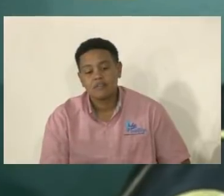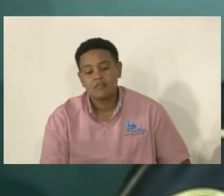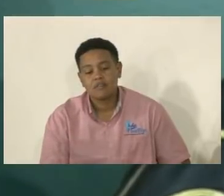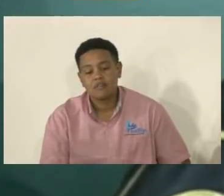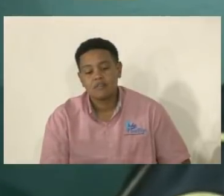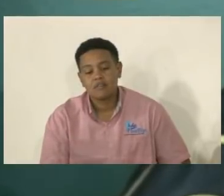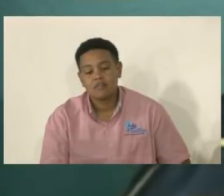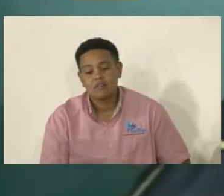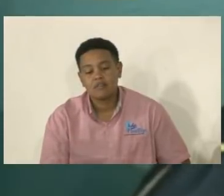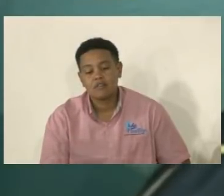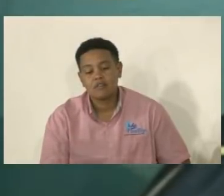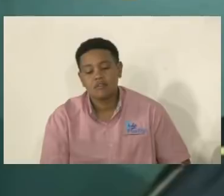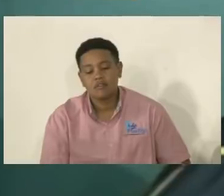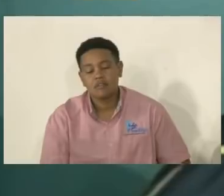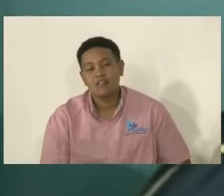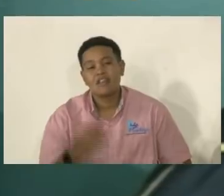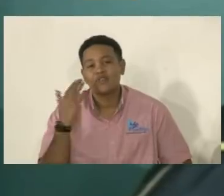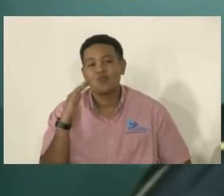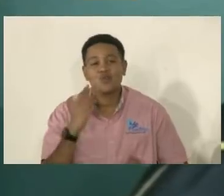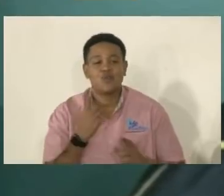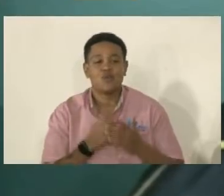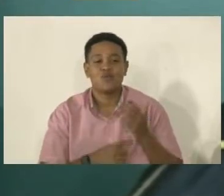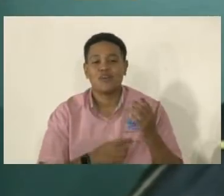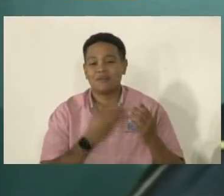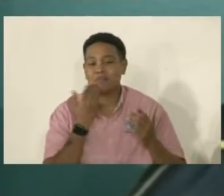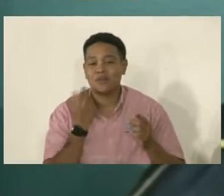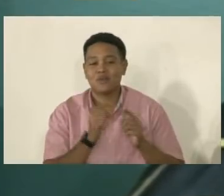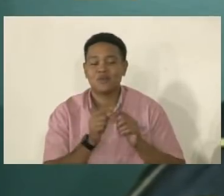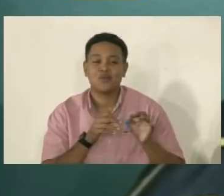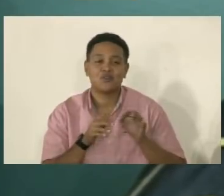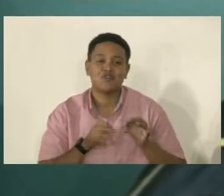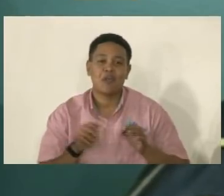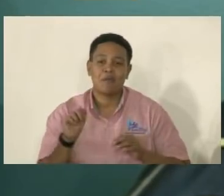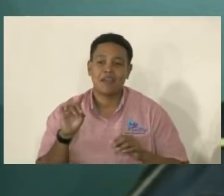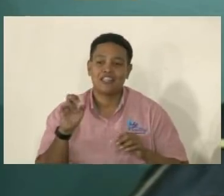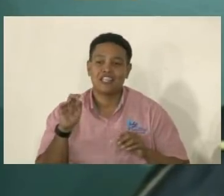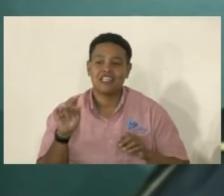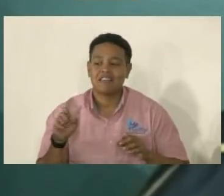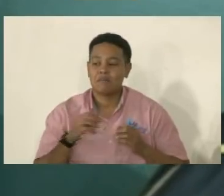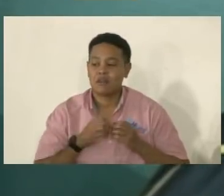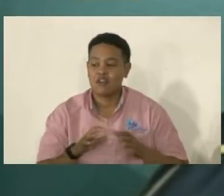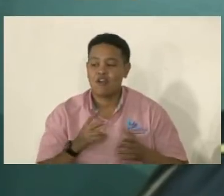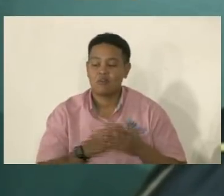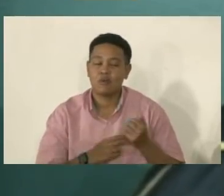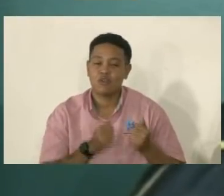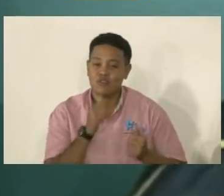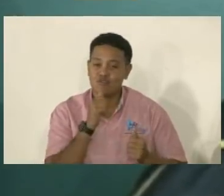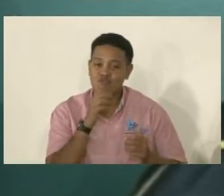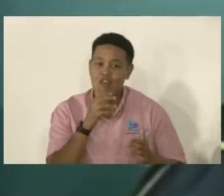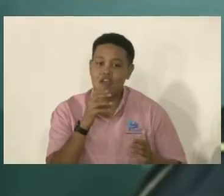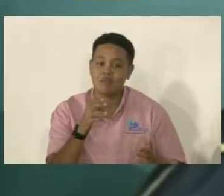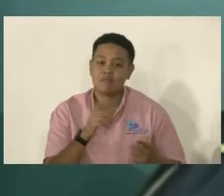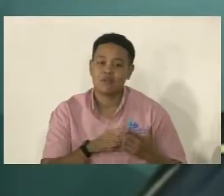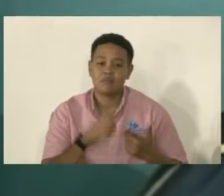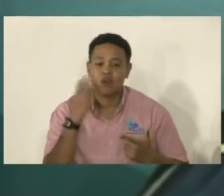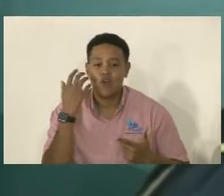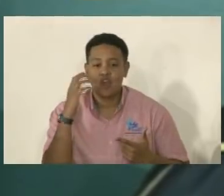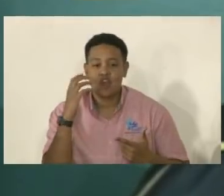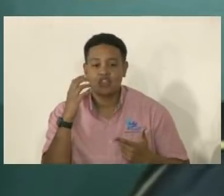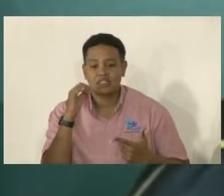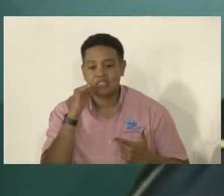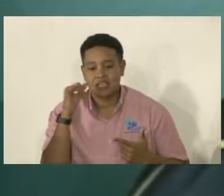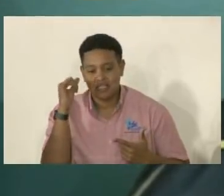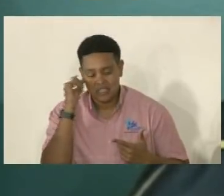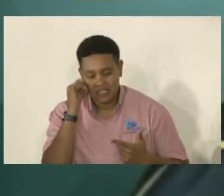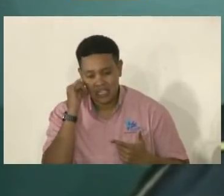don't even know what the adjective is, but she lost both her grandmother and a cousin